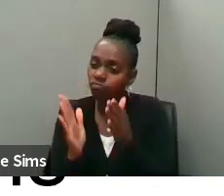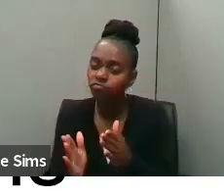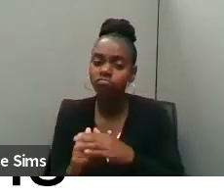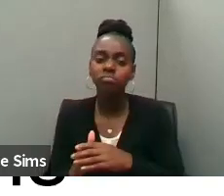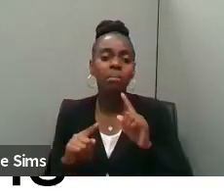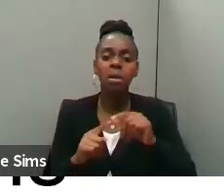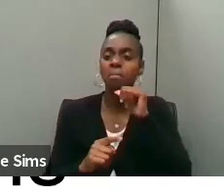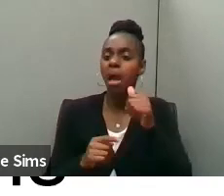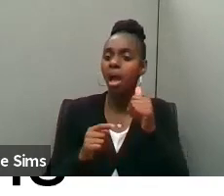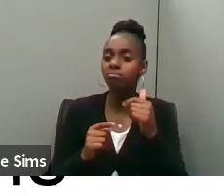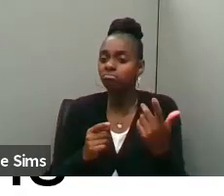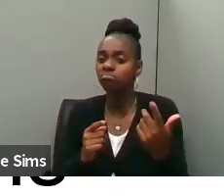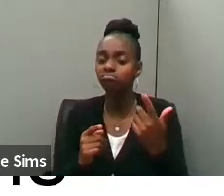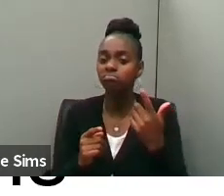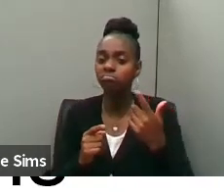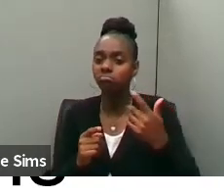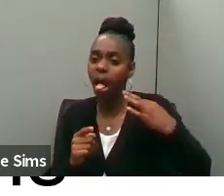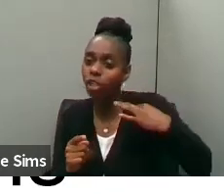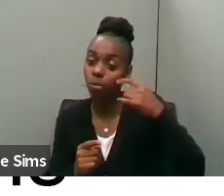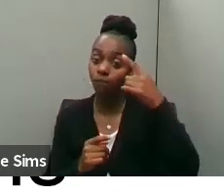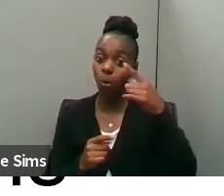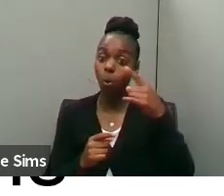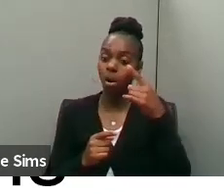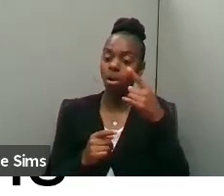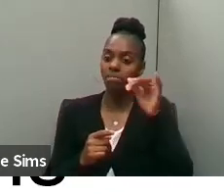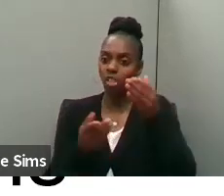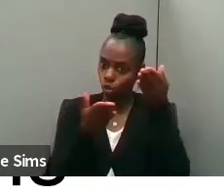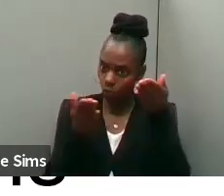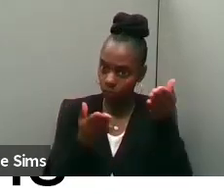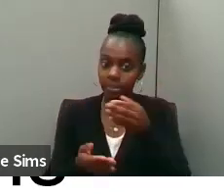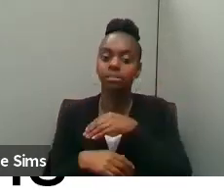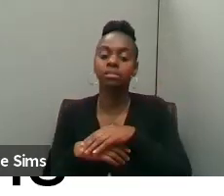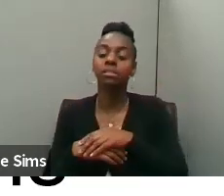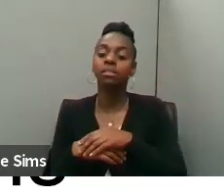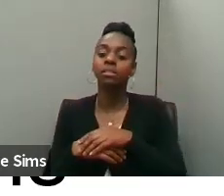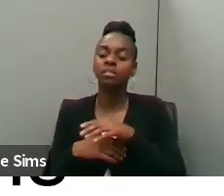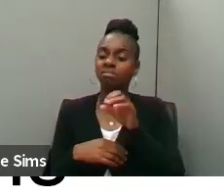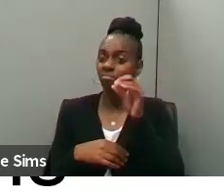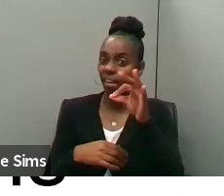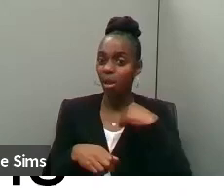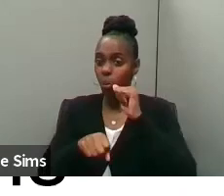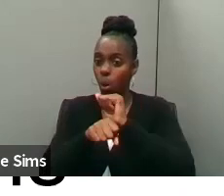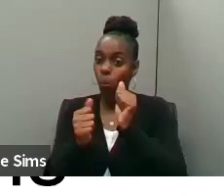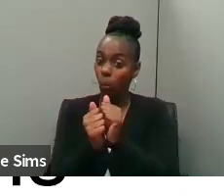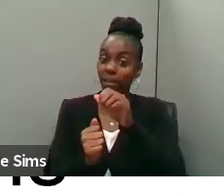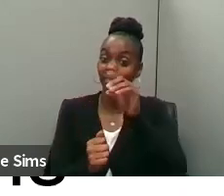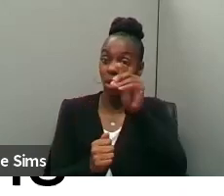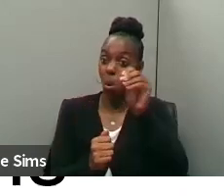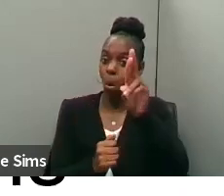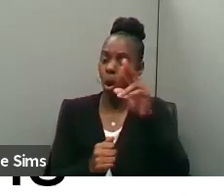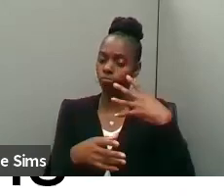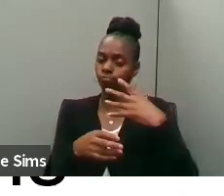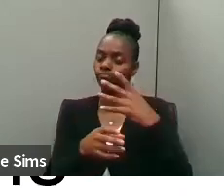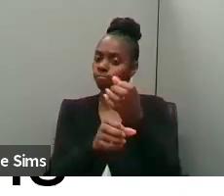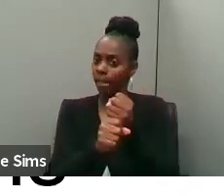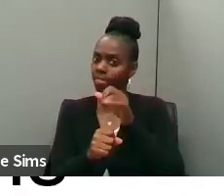for DOR services, and I develop an IPE with attorney as the employment goal. So if I'm working with the DOR to achieve that goal,